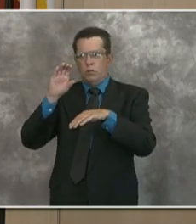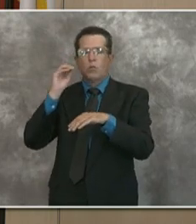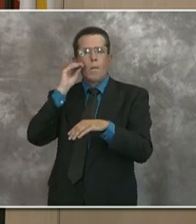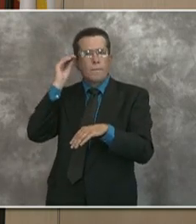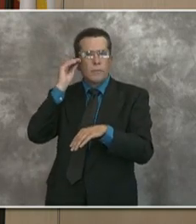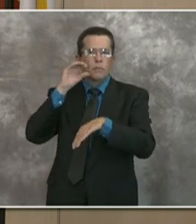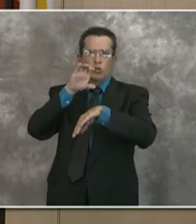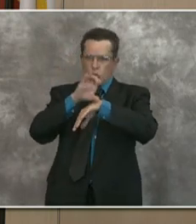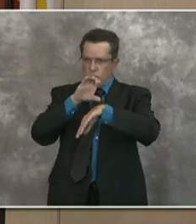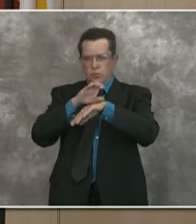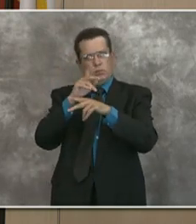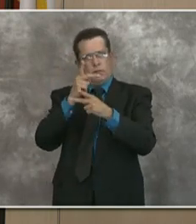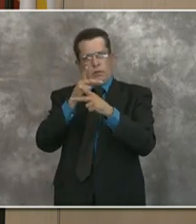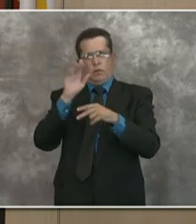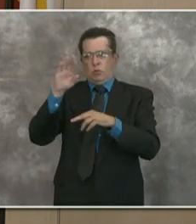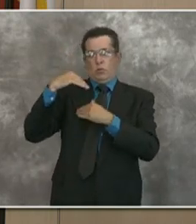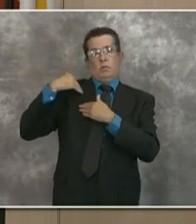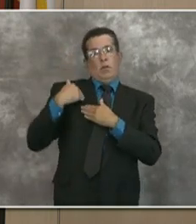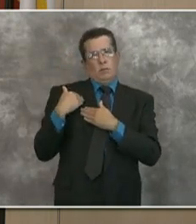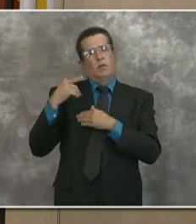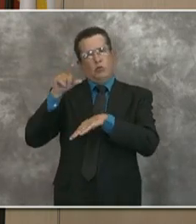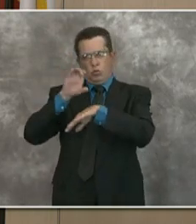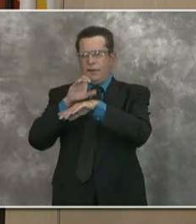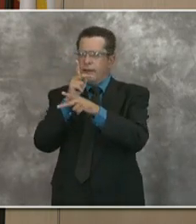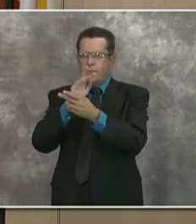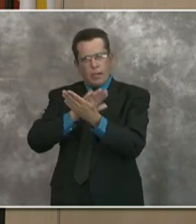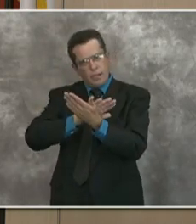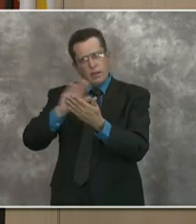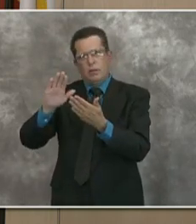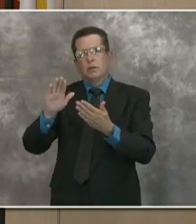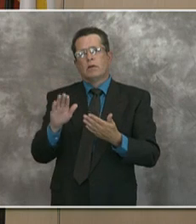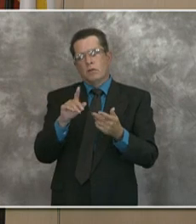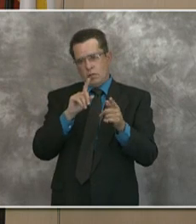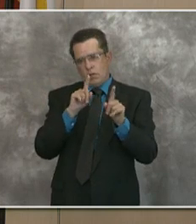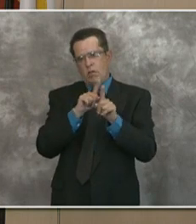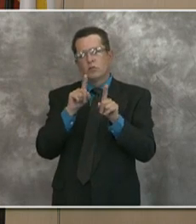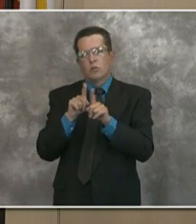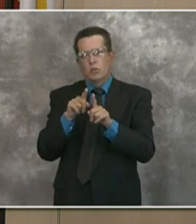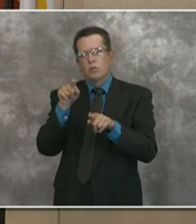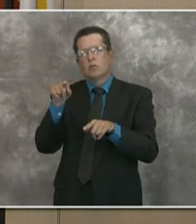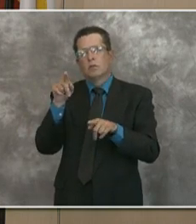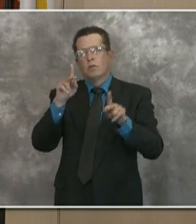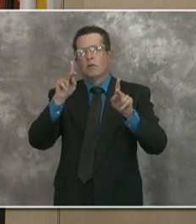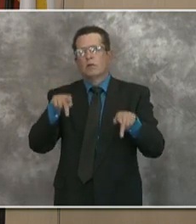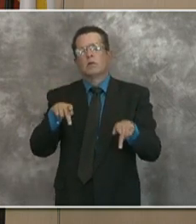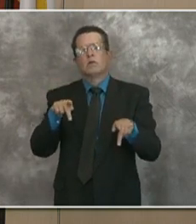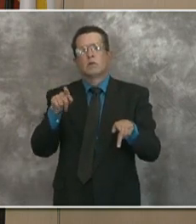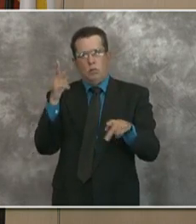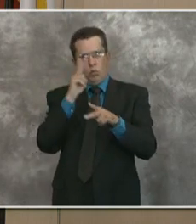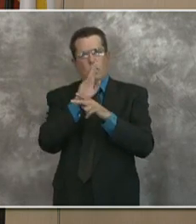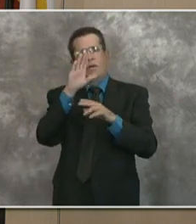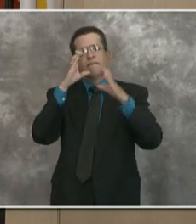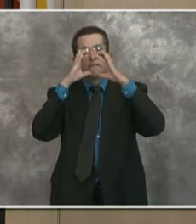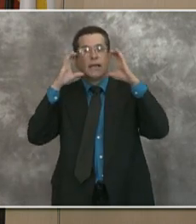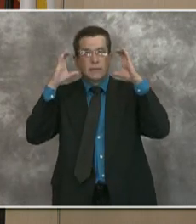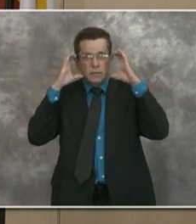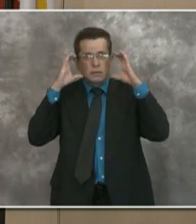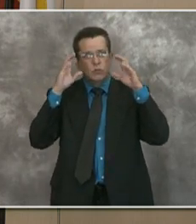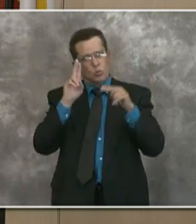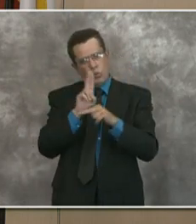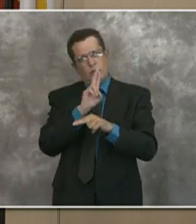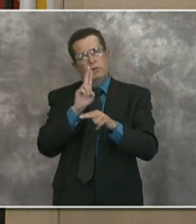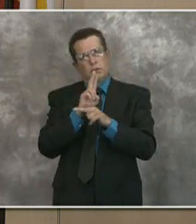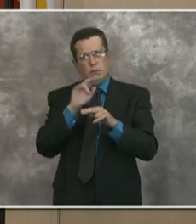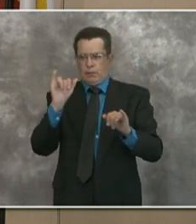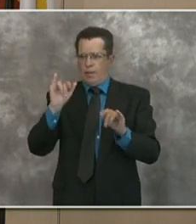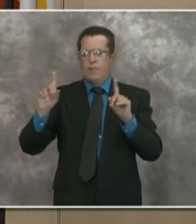the responsibility of the churches, then individuals going to wear their face coverings,